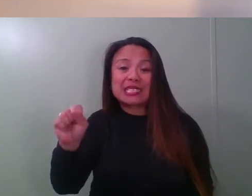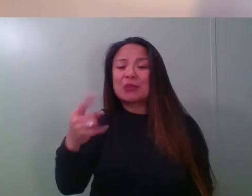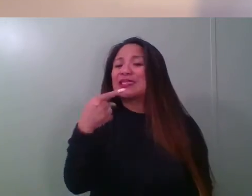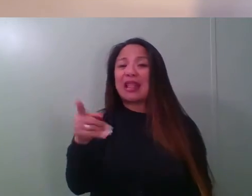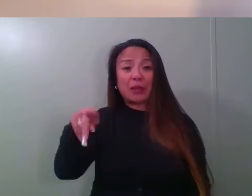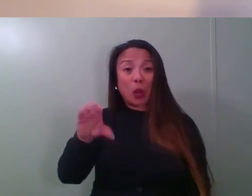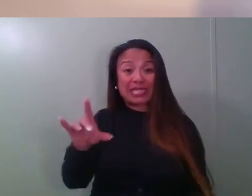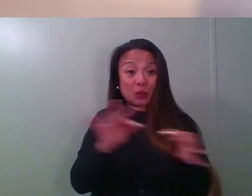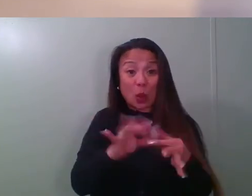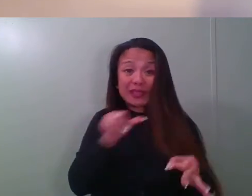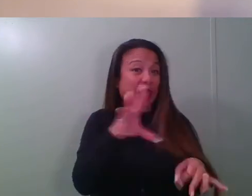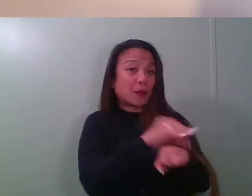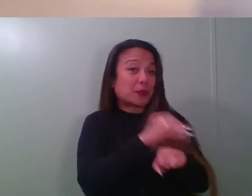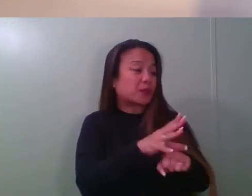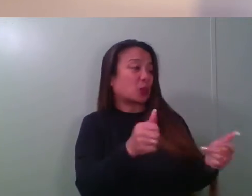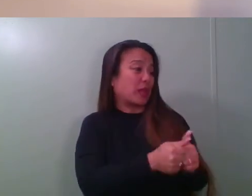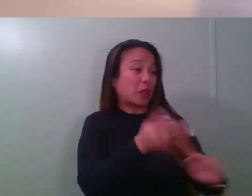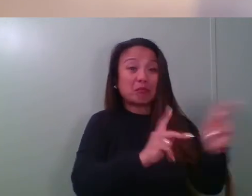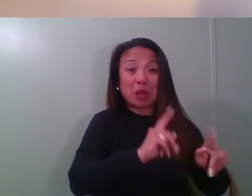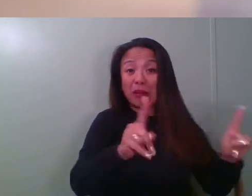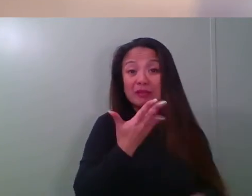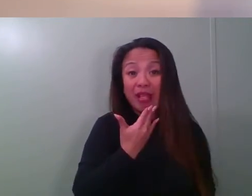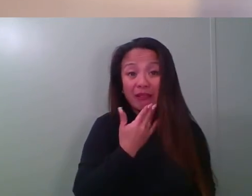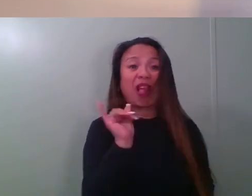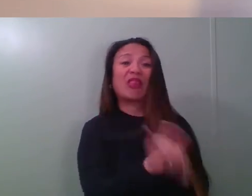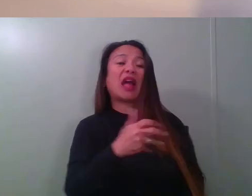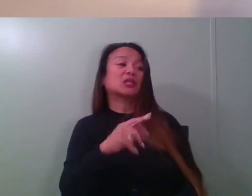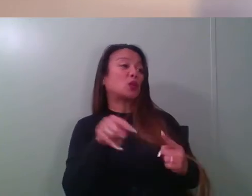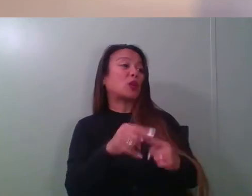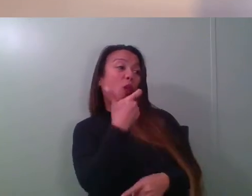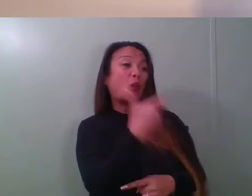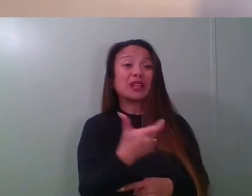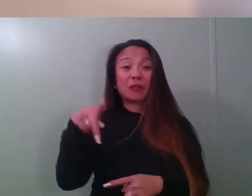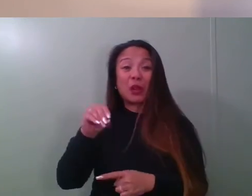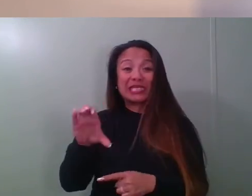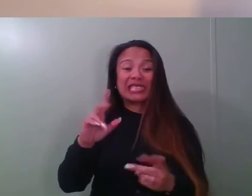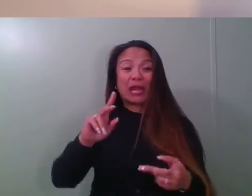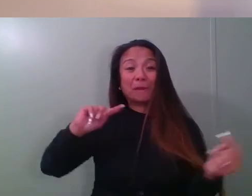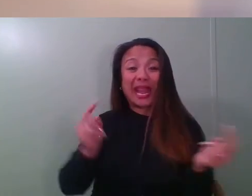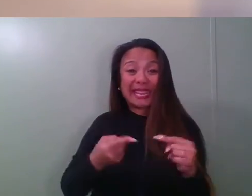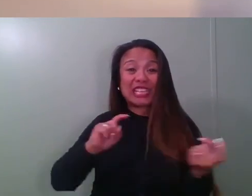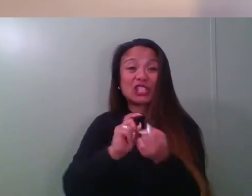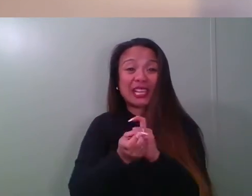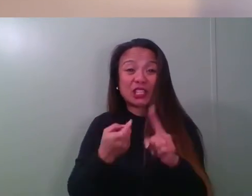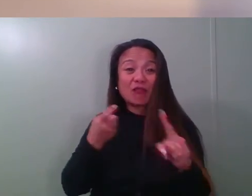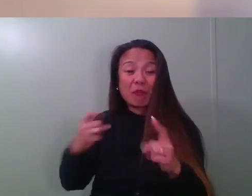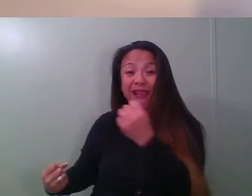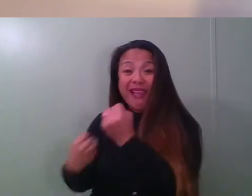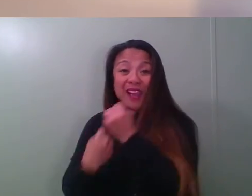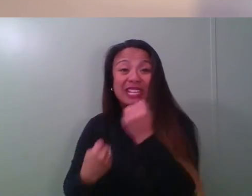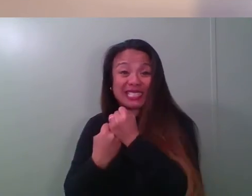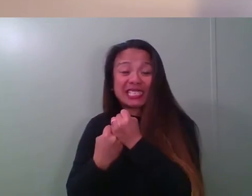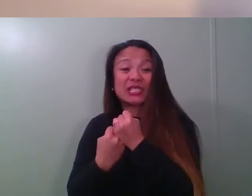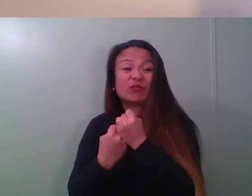people perform wokeness by telling POC stories without consulting people of color, that is when watching POC